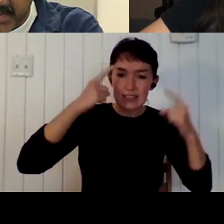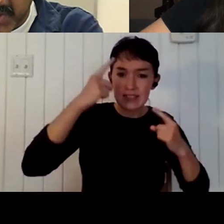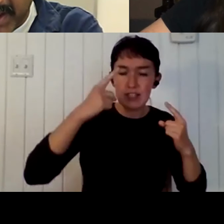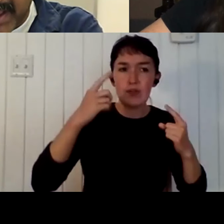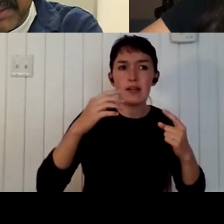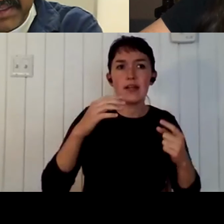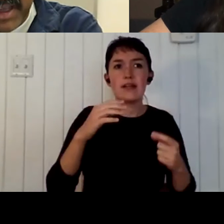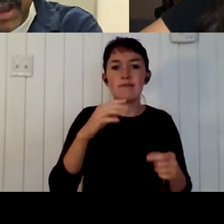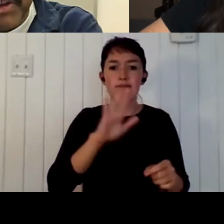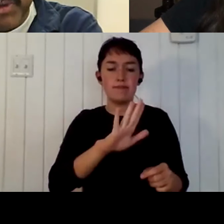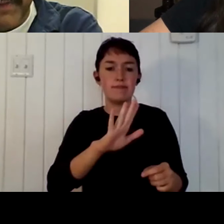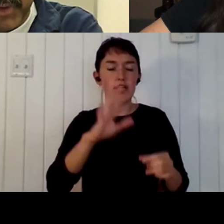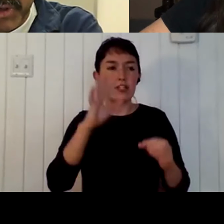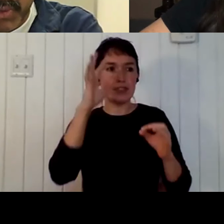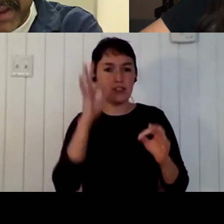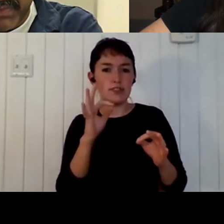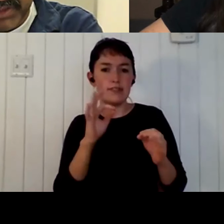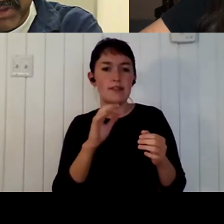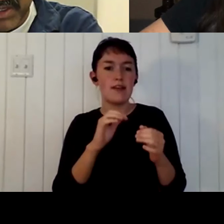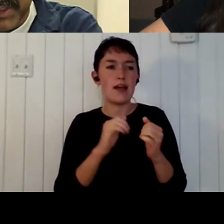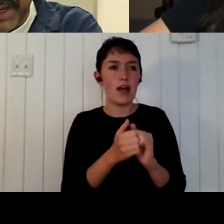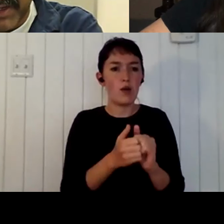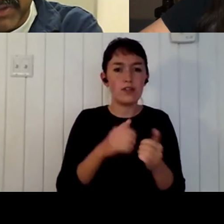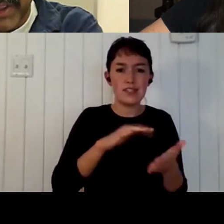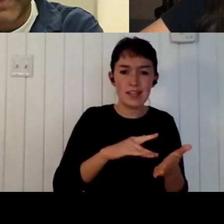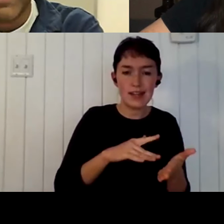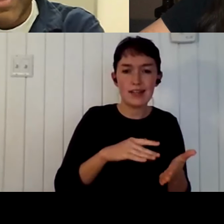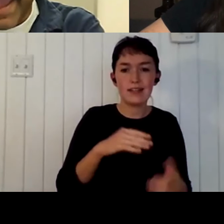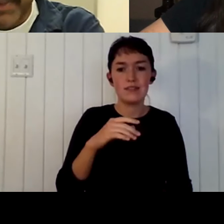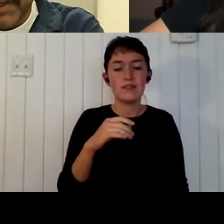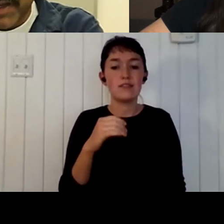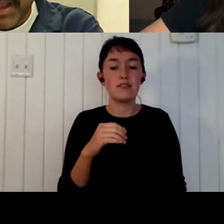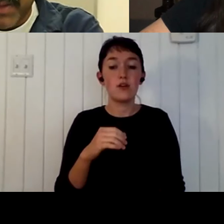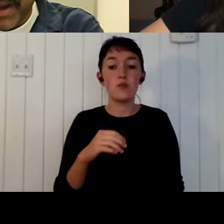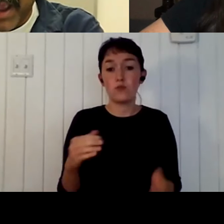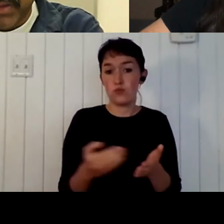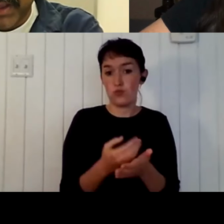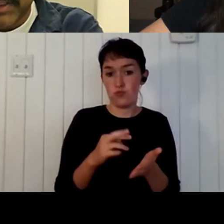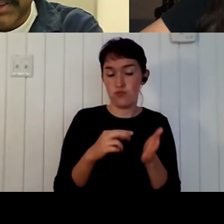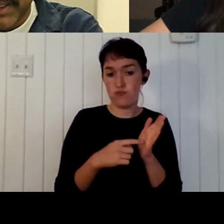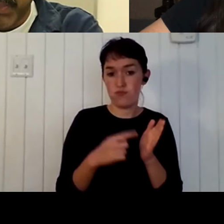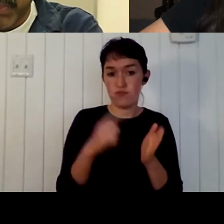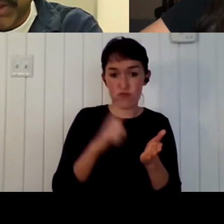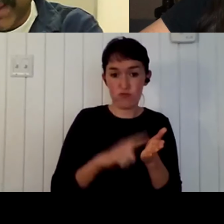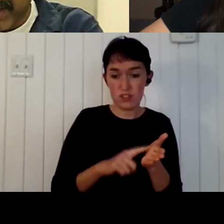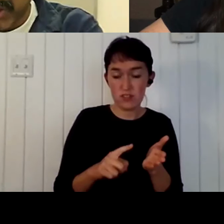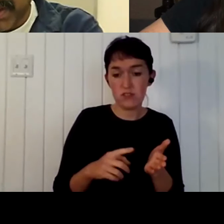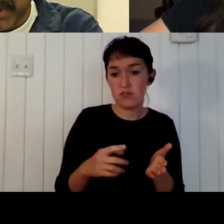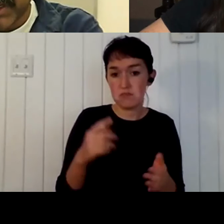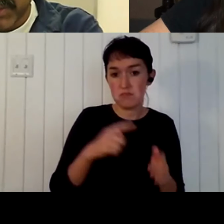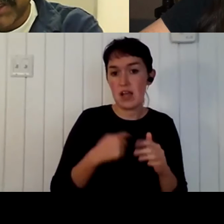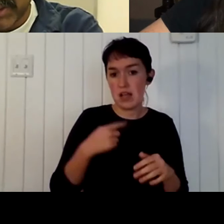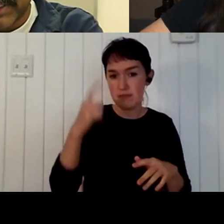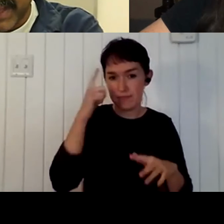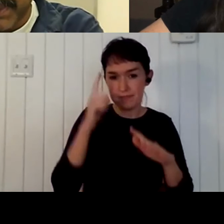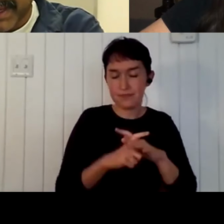it comes to it. And this other sort of new wave of research comes to mind too. So like Emily talked a lot about how like the sleep will enhance your